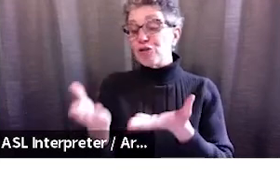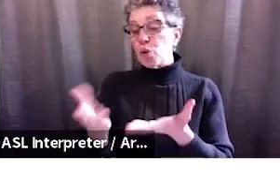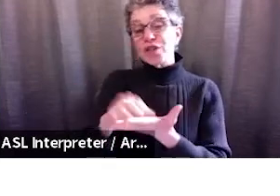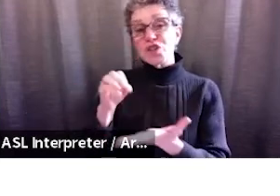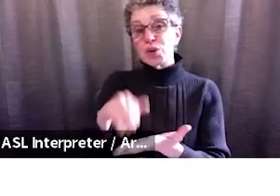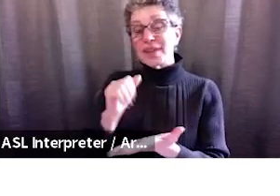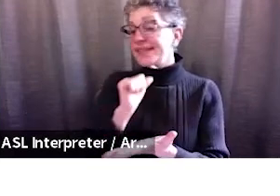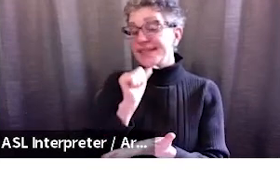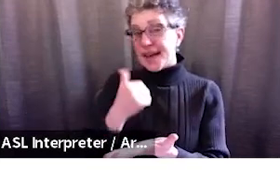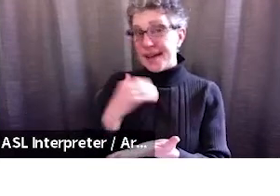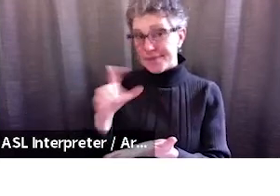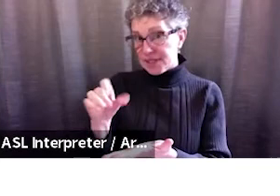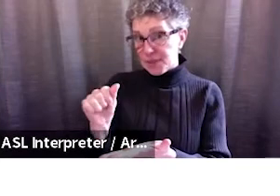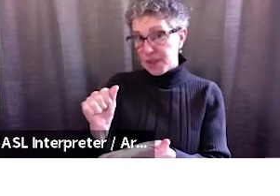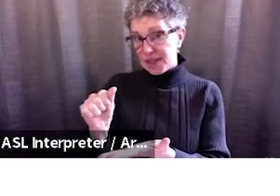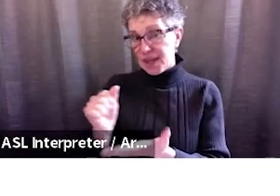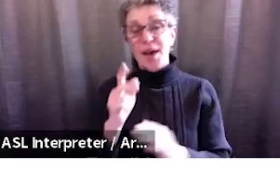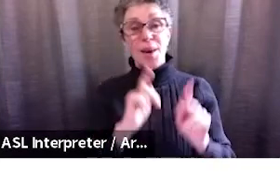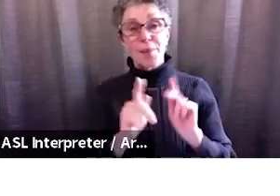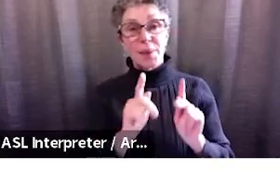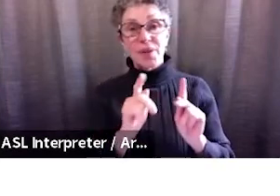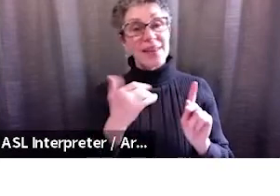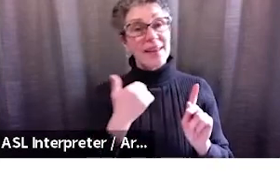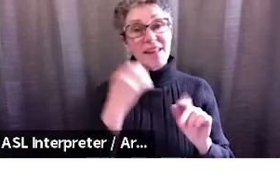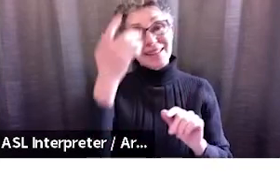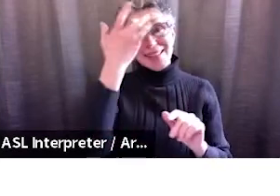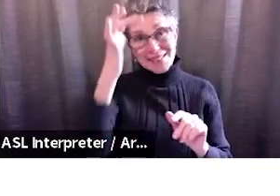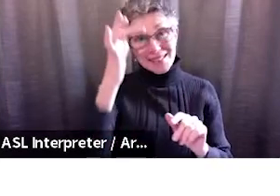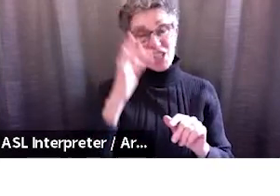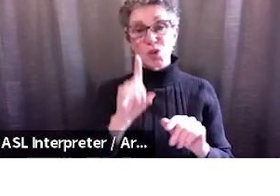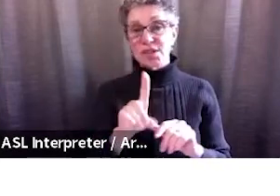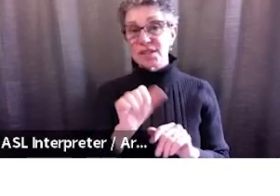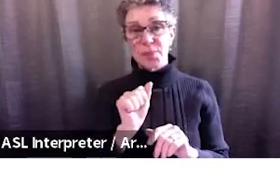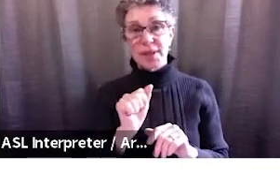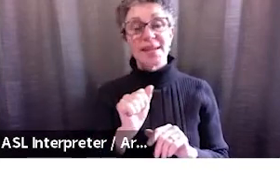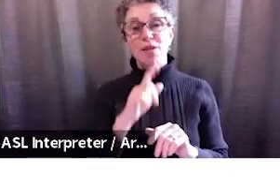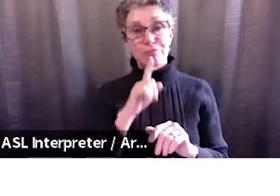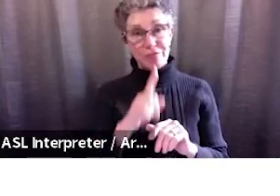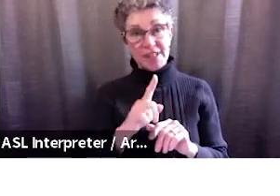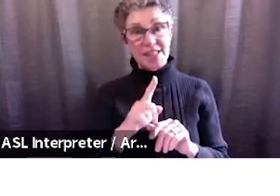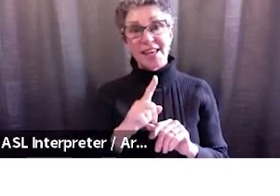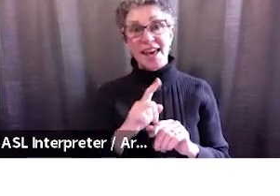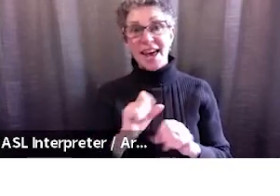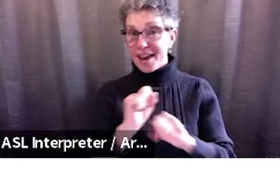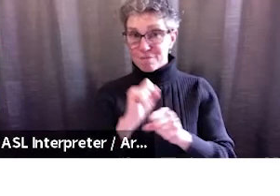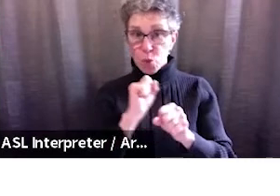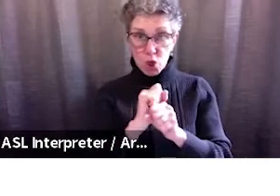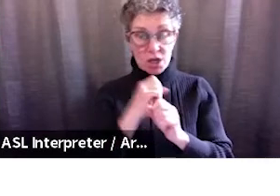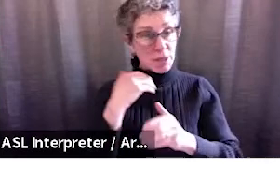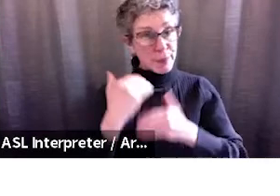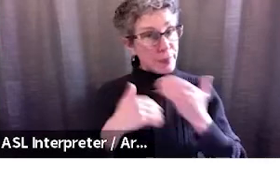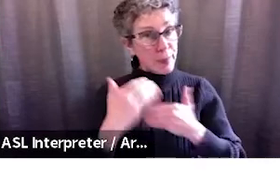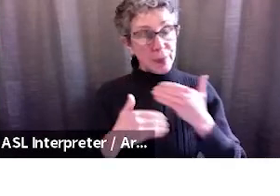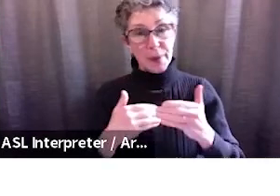Low expectations for students with an intellectual disability have paved instead a well-trodden path from